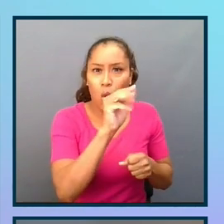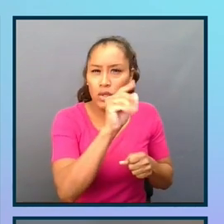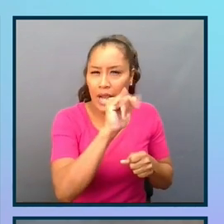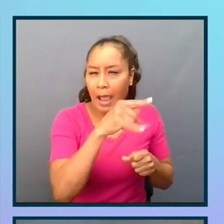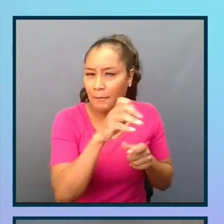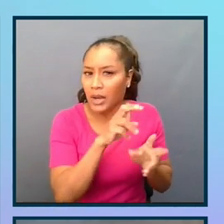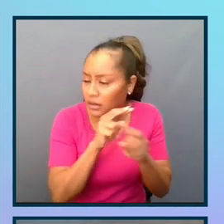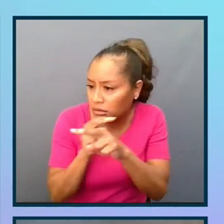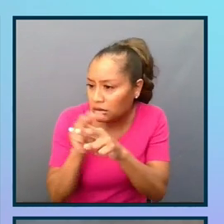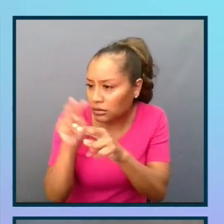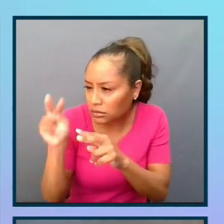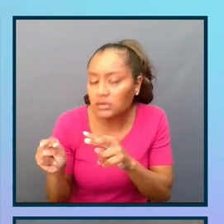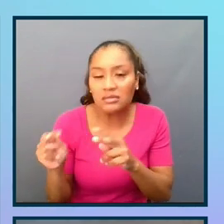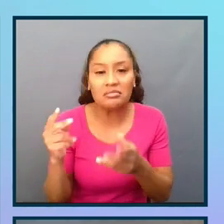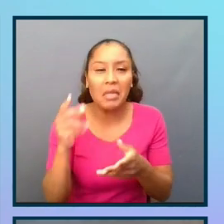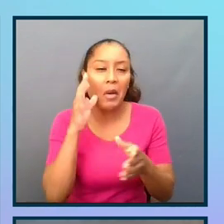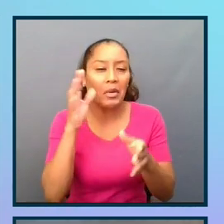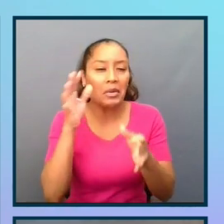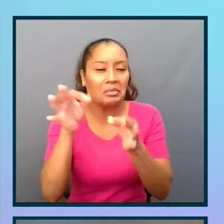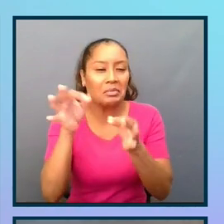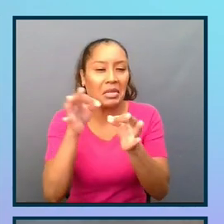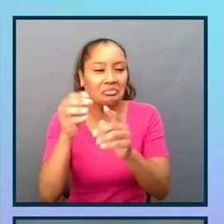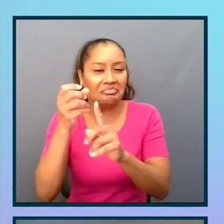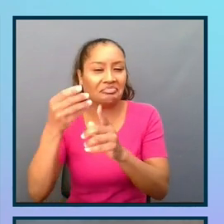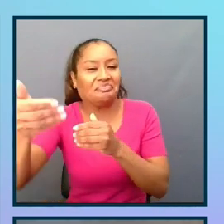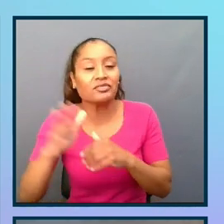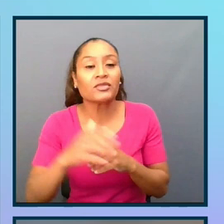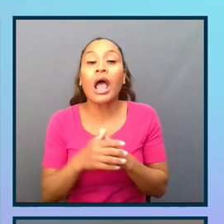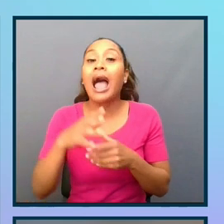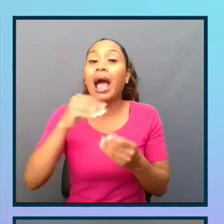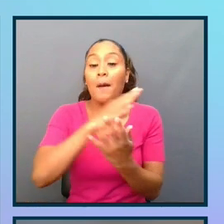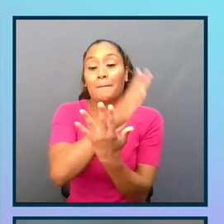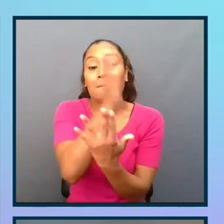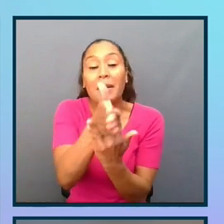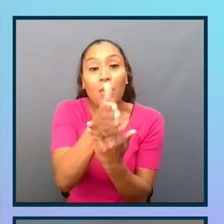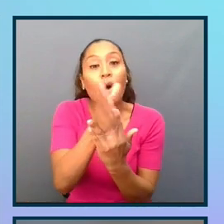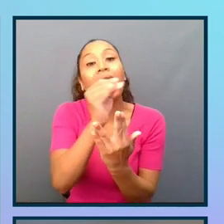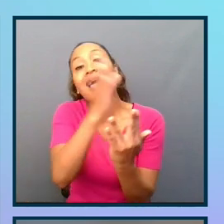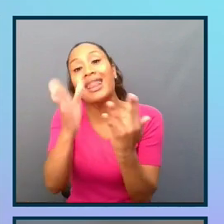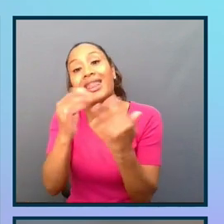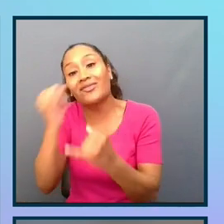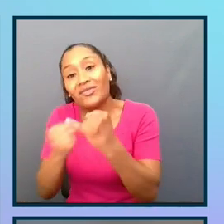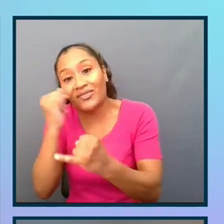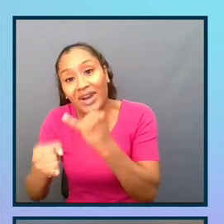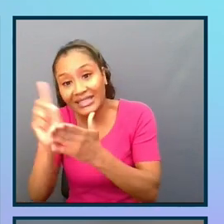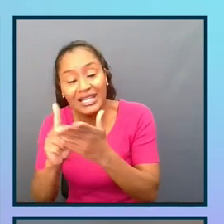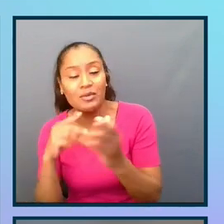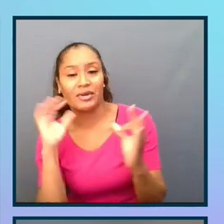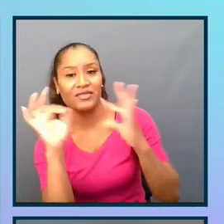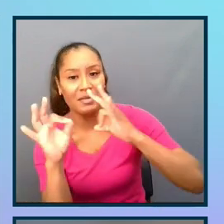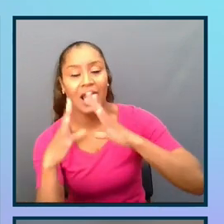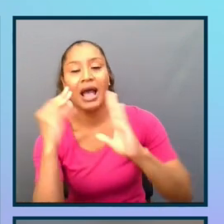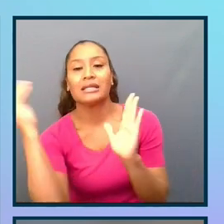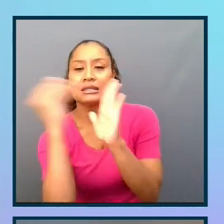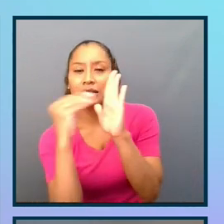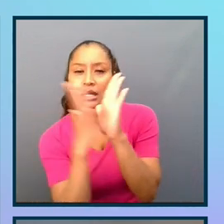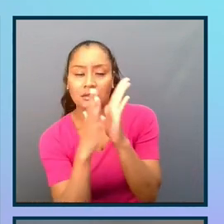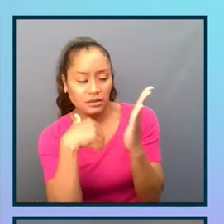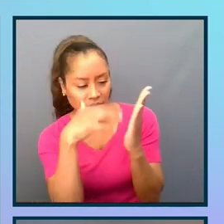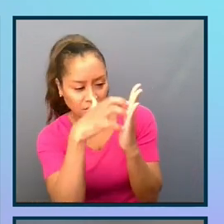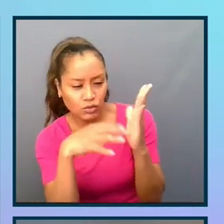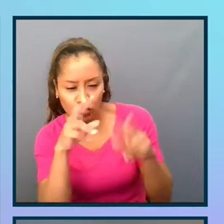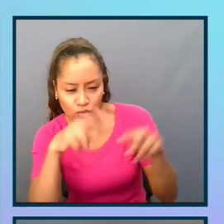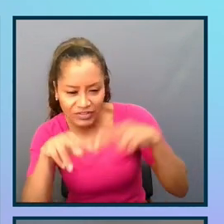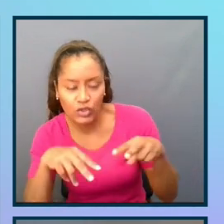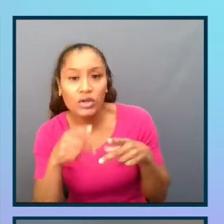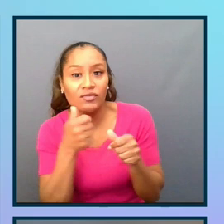minute. We also provide midpoint and final design feedback, as well as documentation reviews based on the